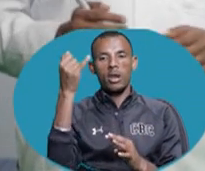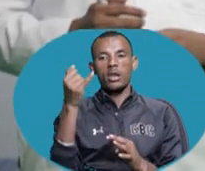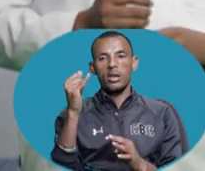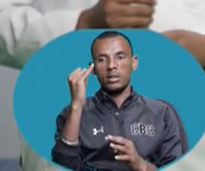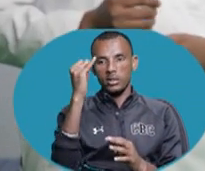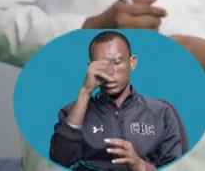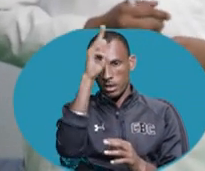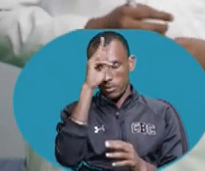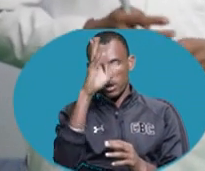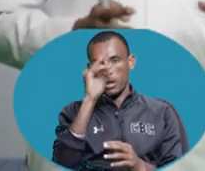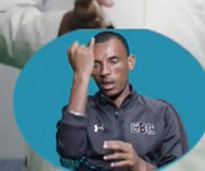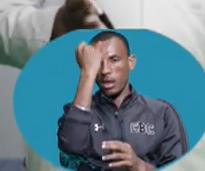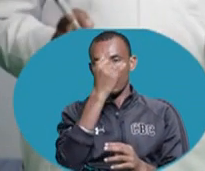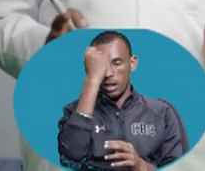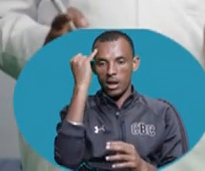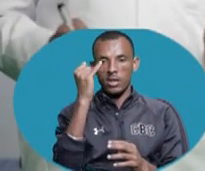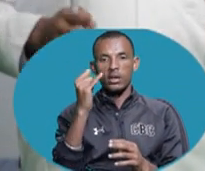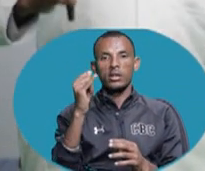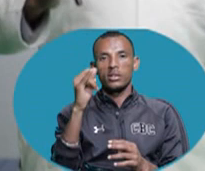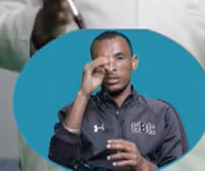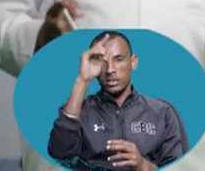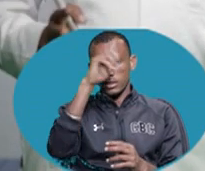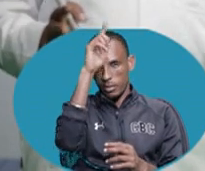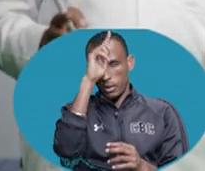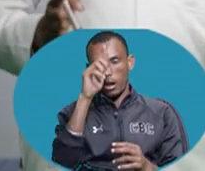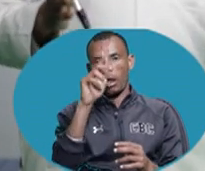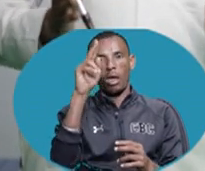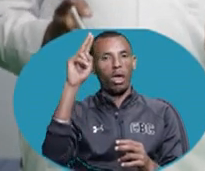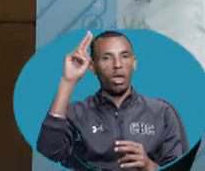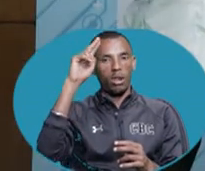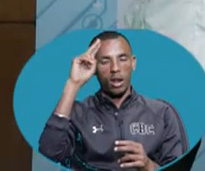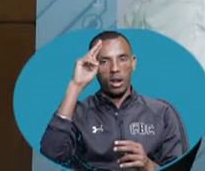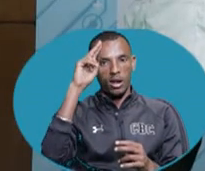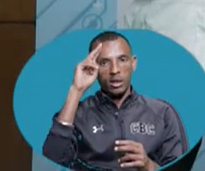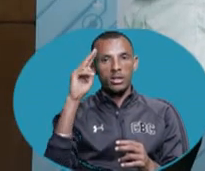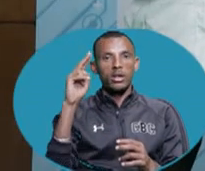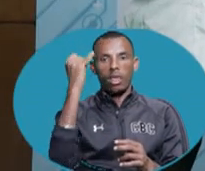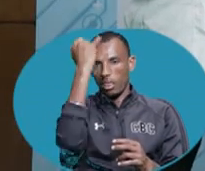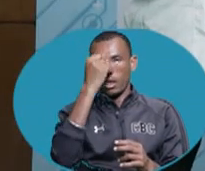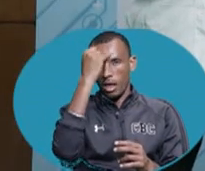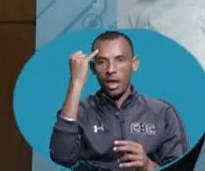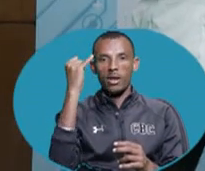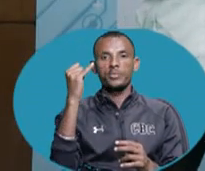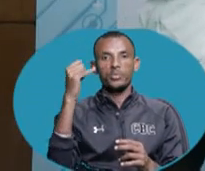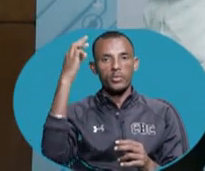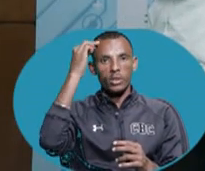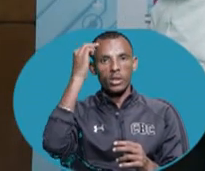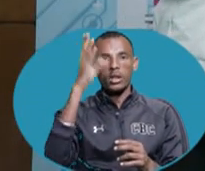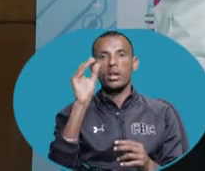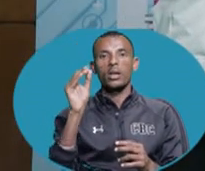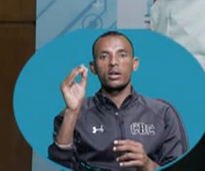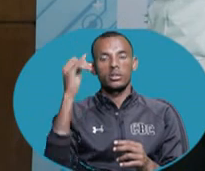Italy. In Germany, Adolf Hitler. In Italy, Benito Mussolini. In Japan, Hirohito. Those